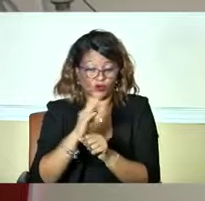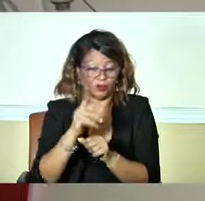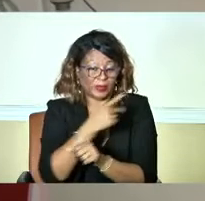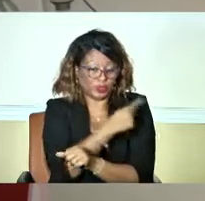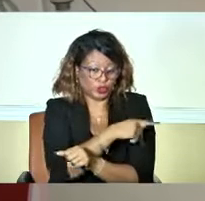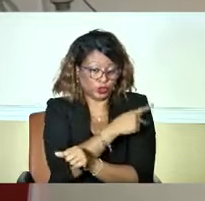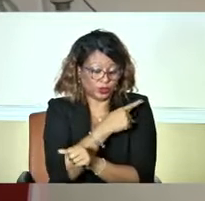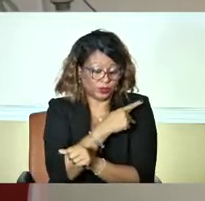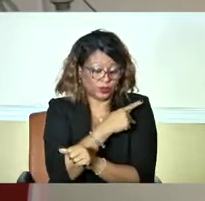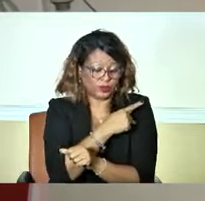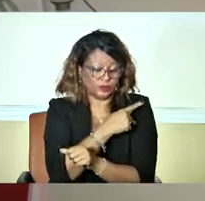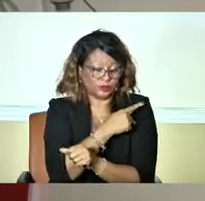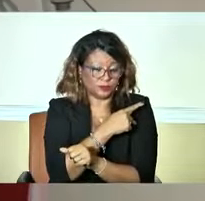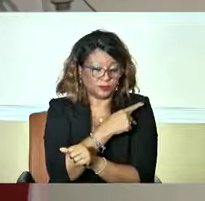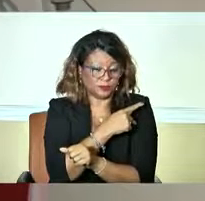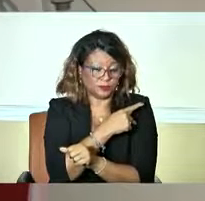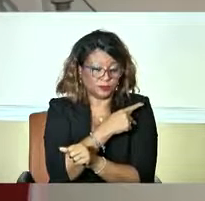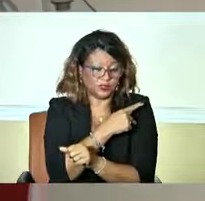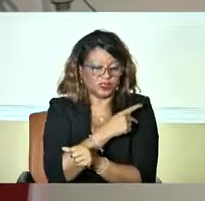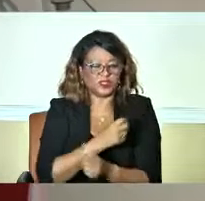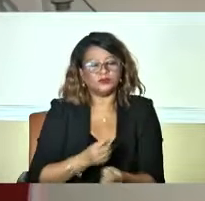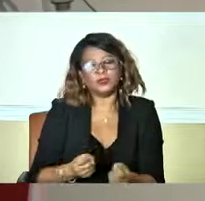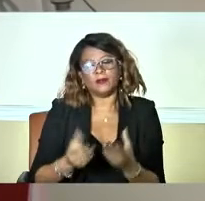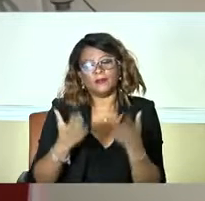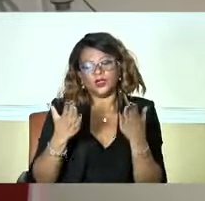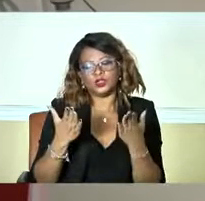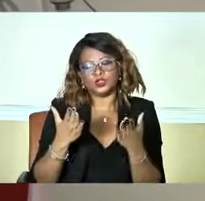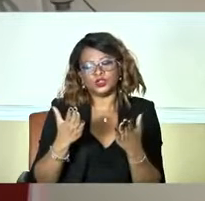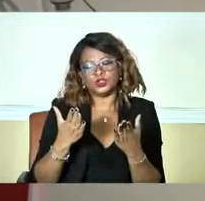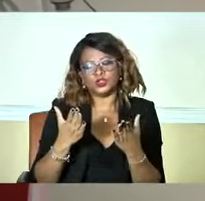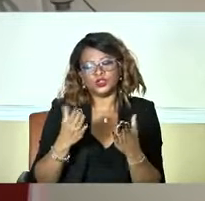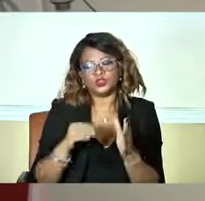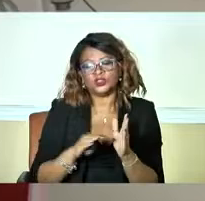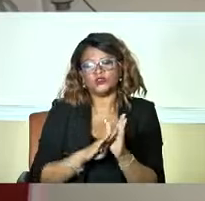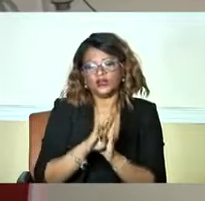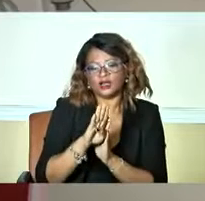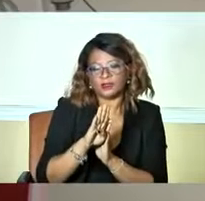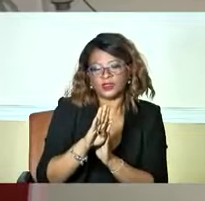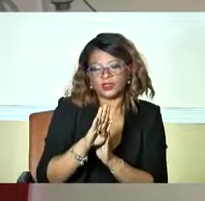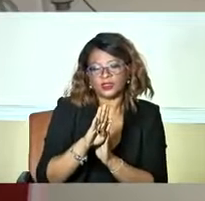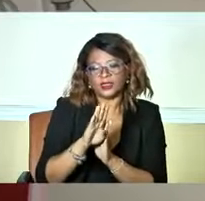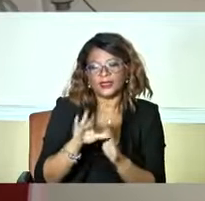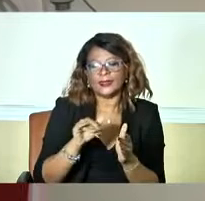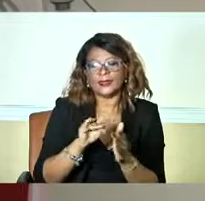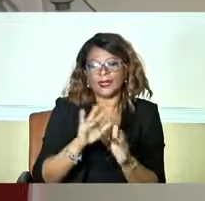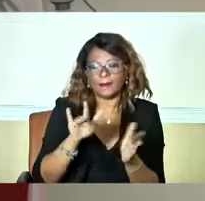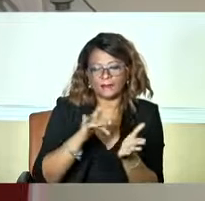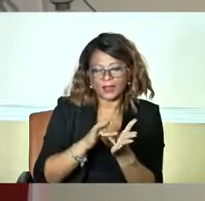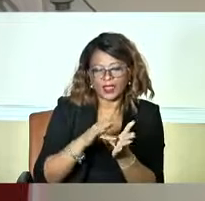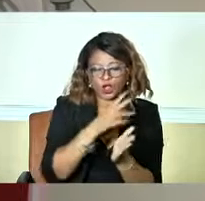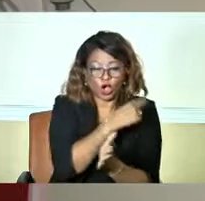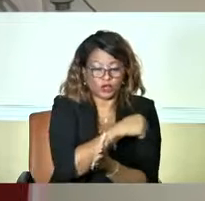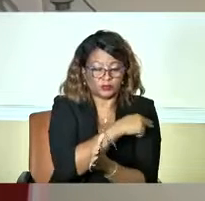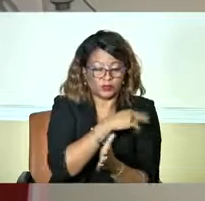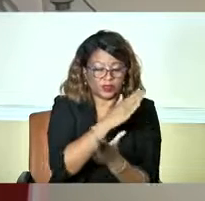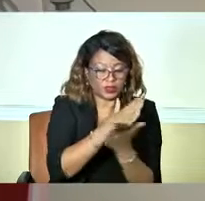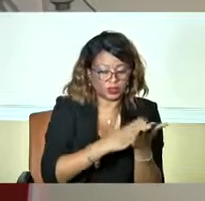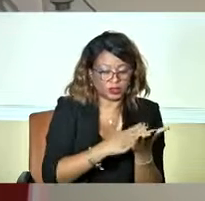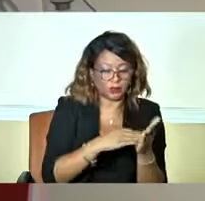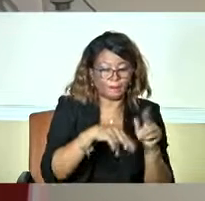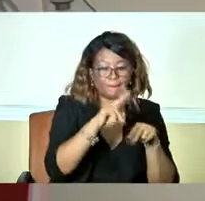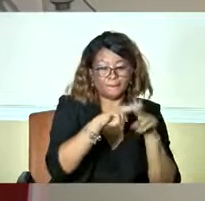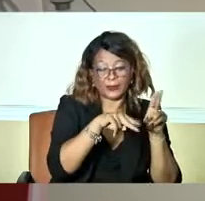patients. There's been much development in the main hospital section building